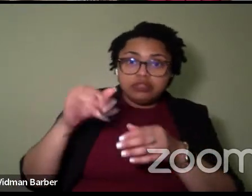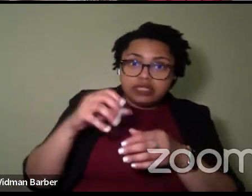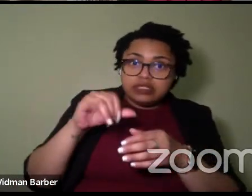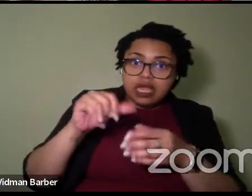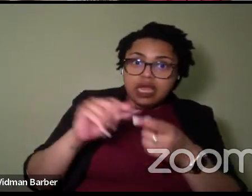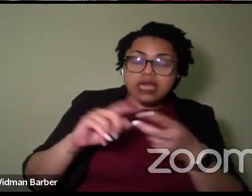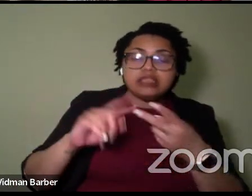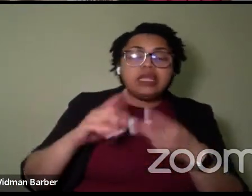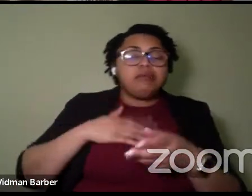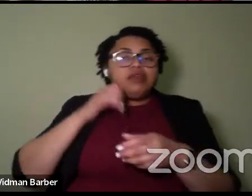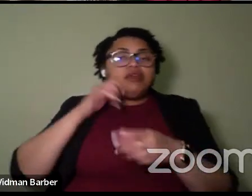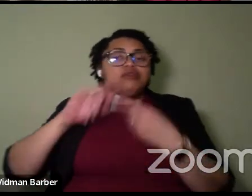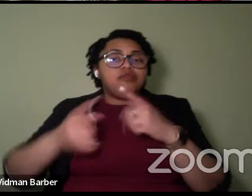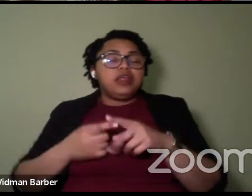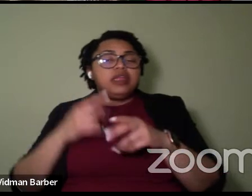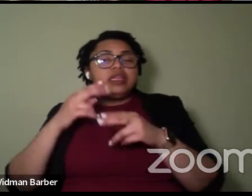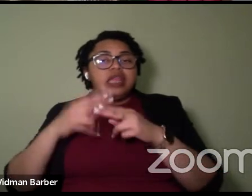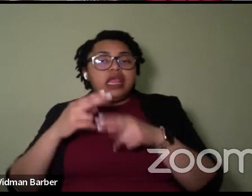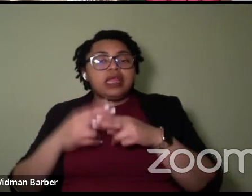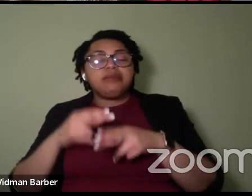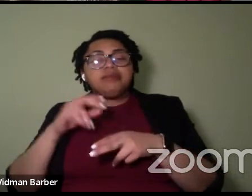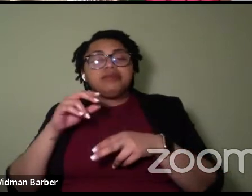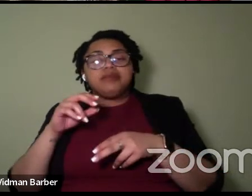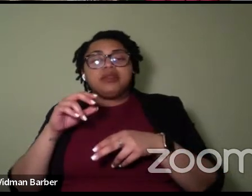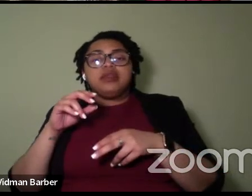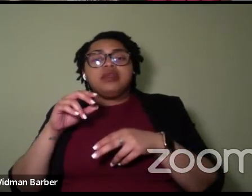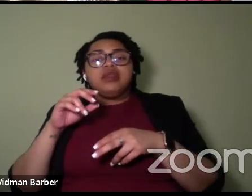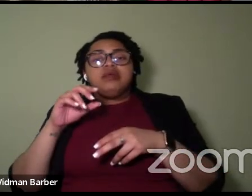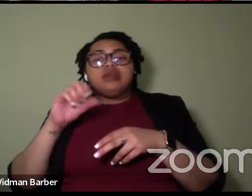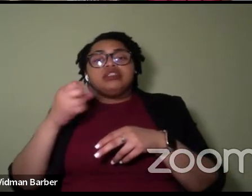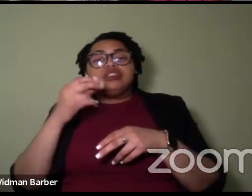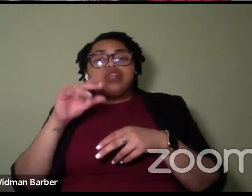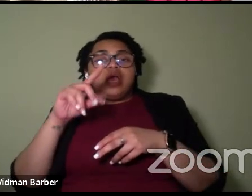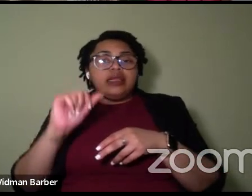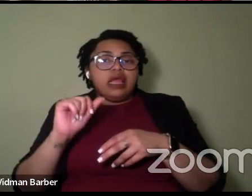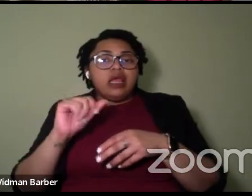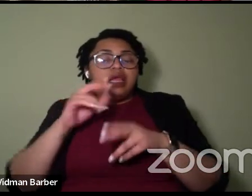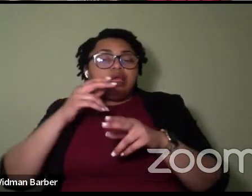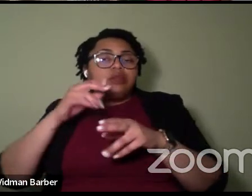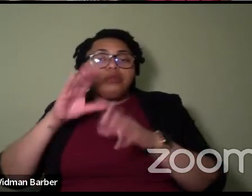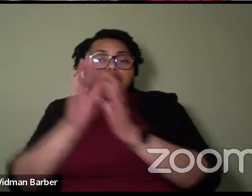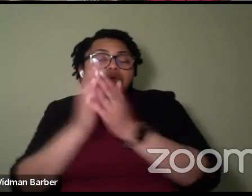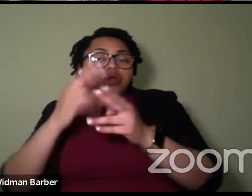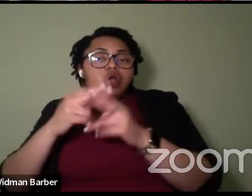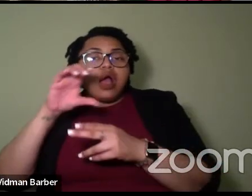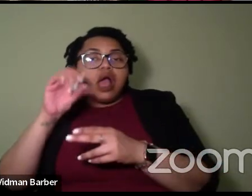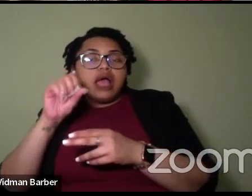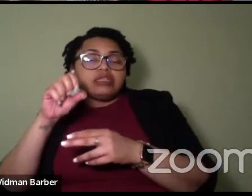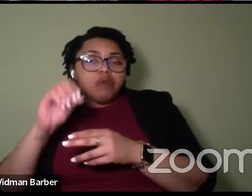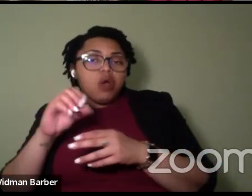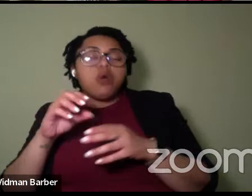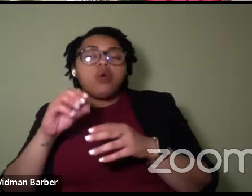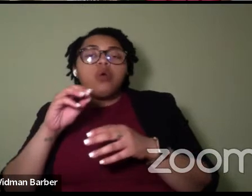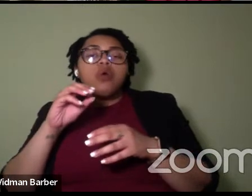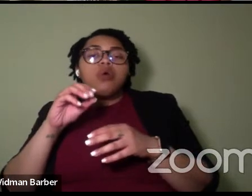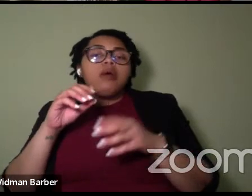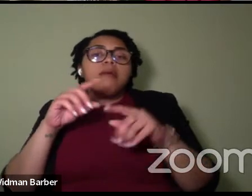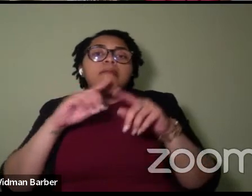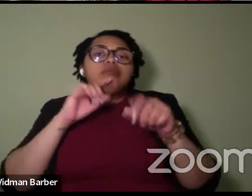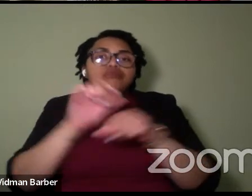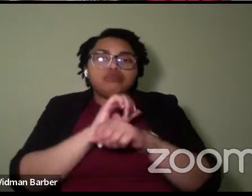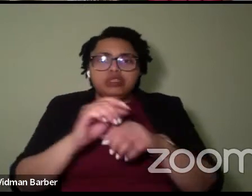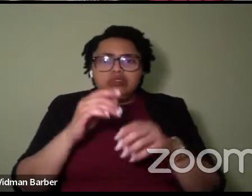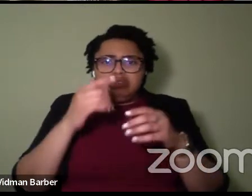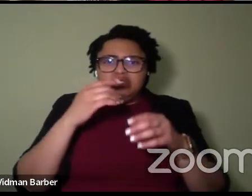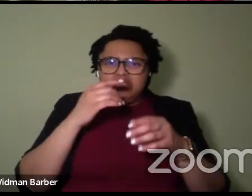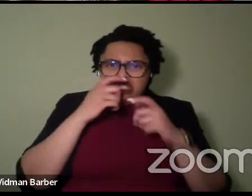really interesting time for women of color to have books out about science, but that are also asking very deep questions about our place on the planet and